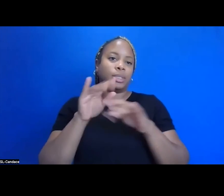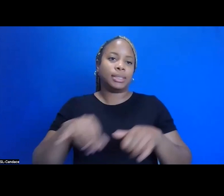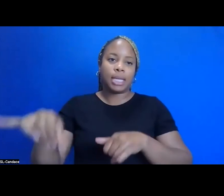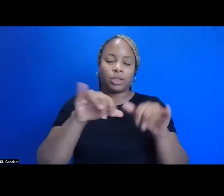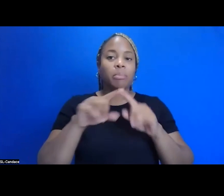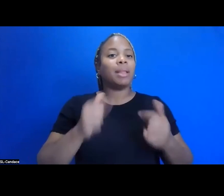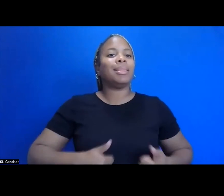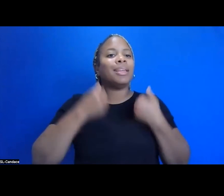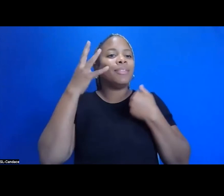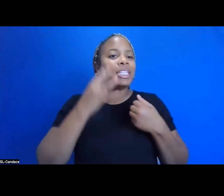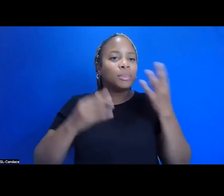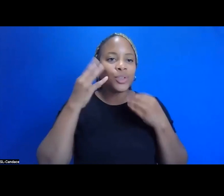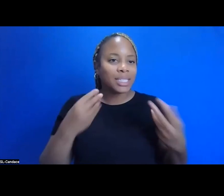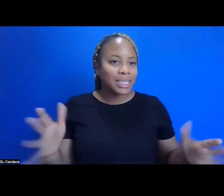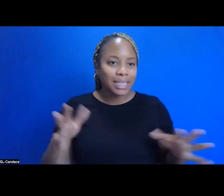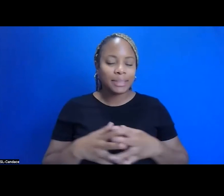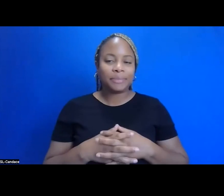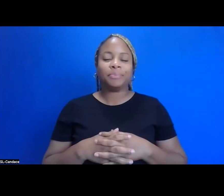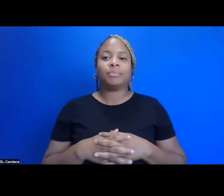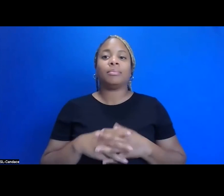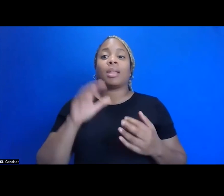lived experience.